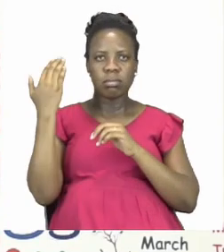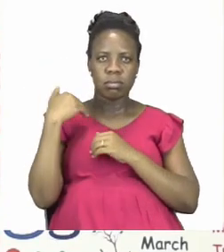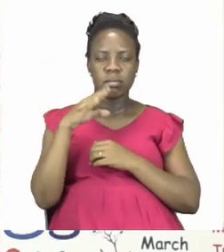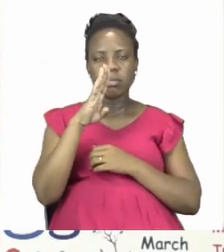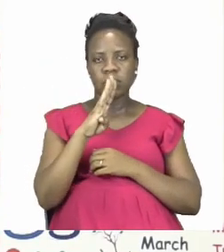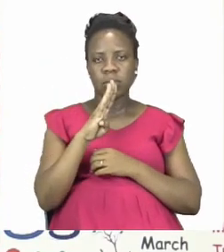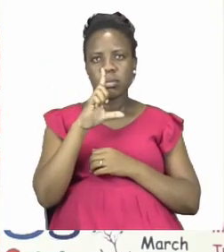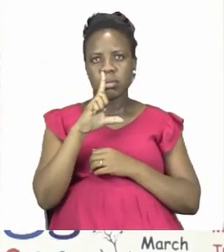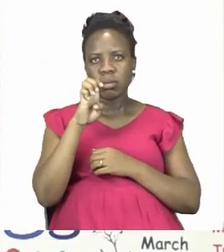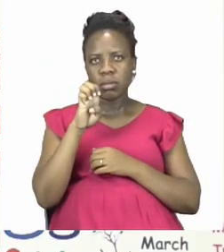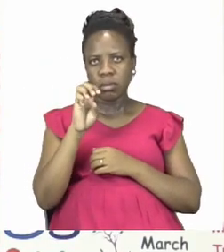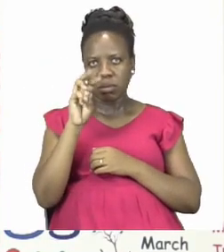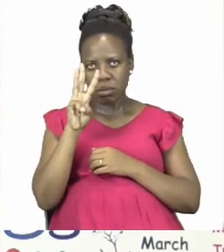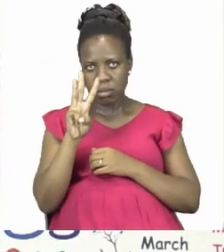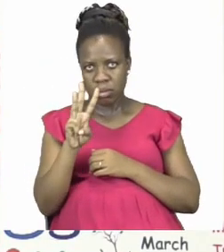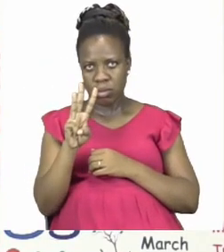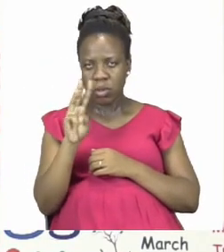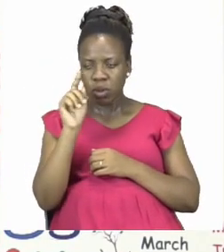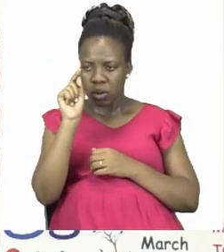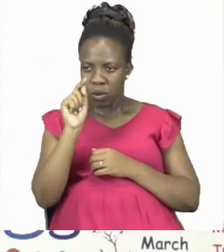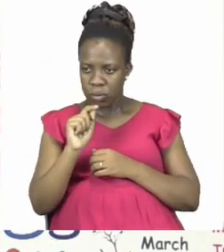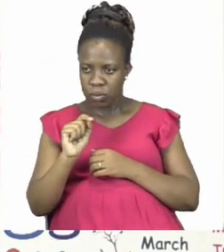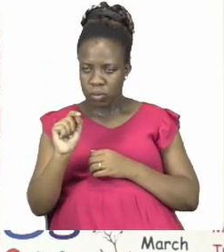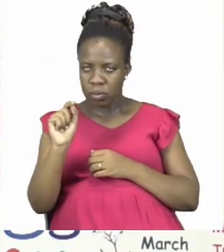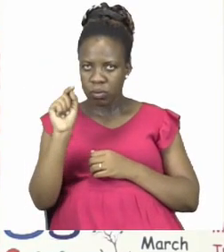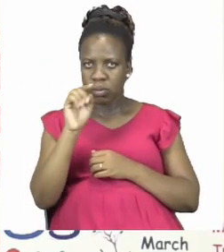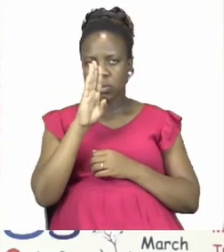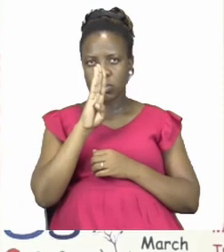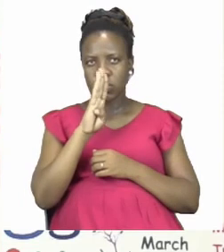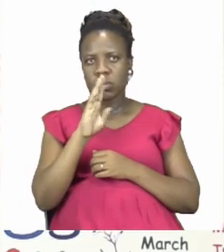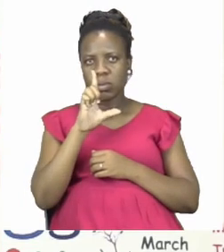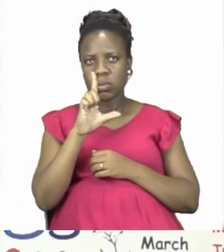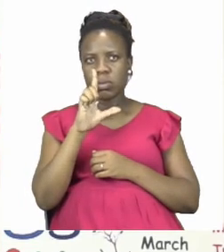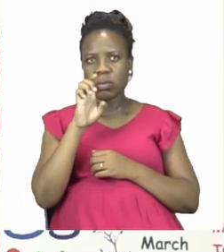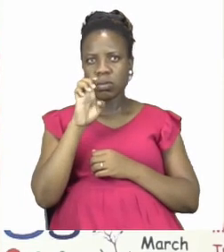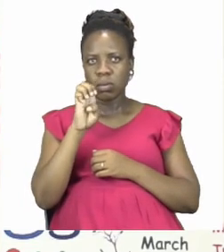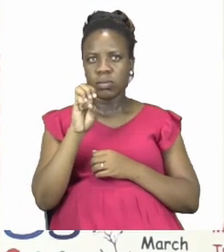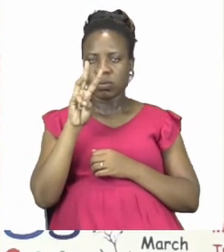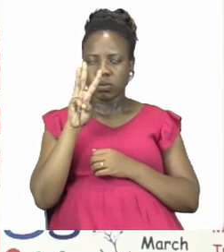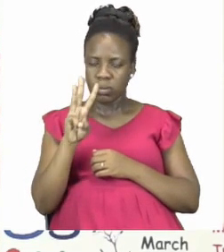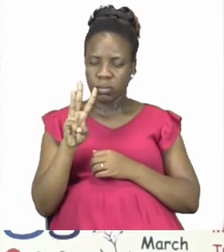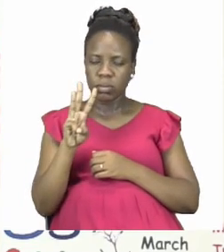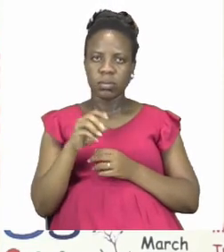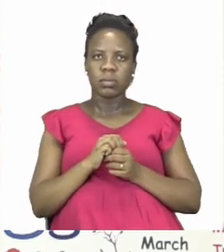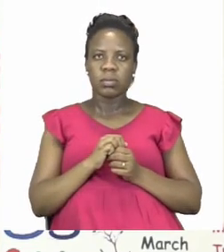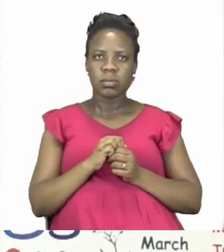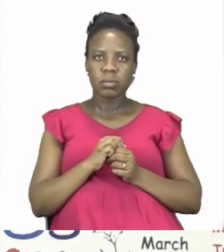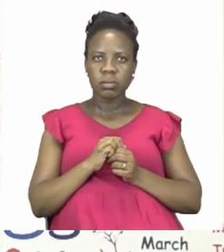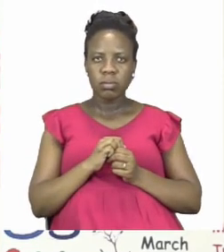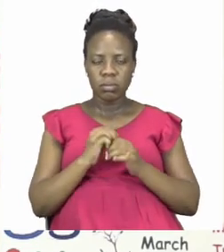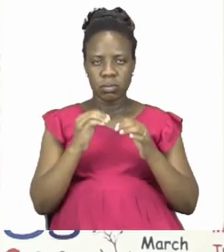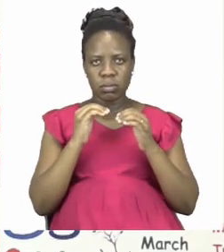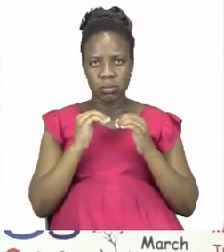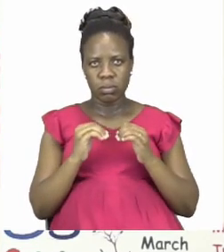already found the word blue as well, and we crossed it out. Also, the next